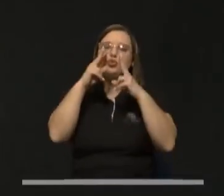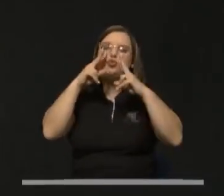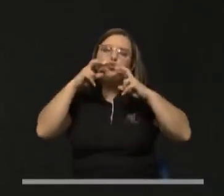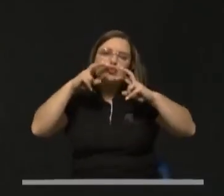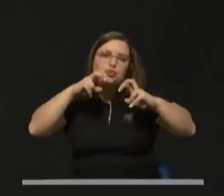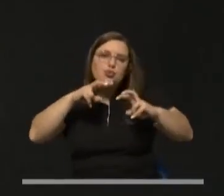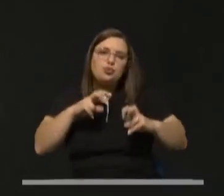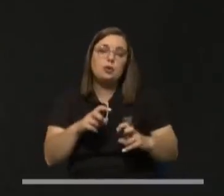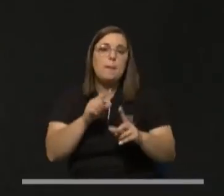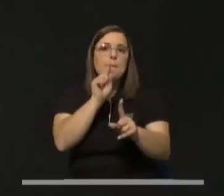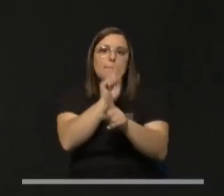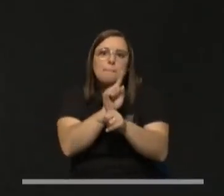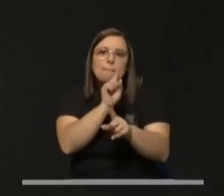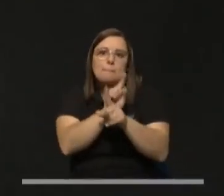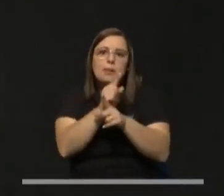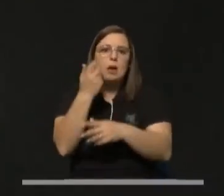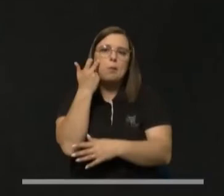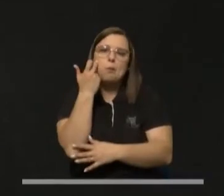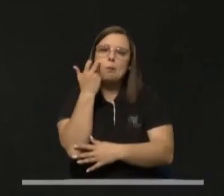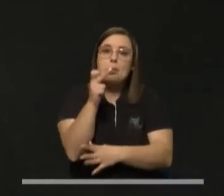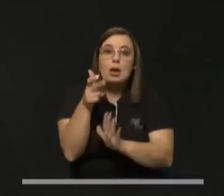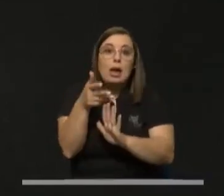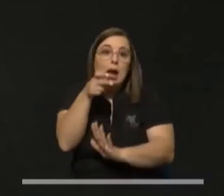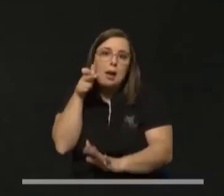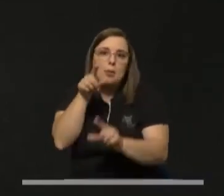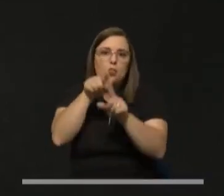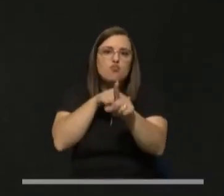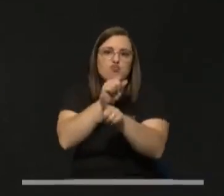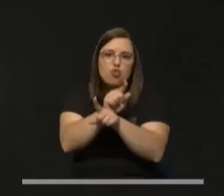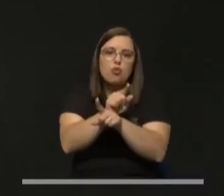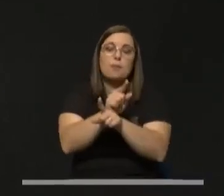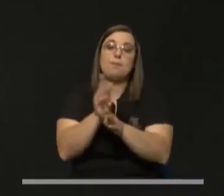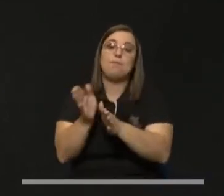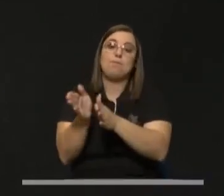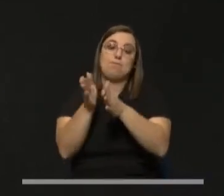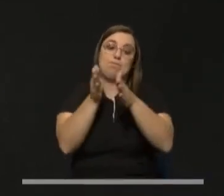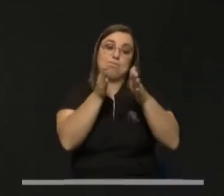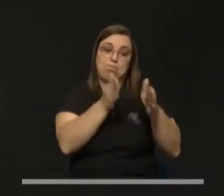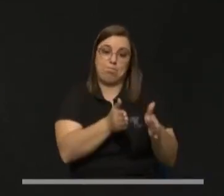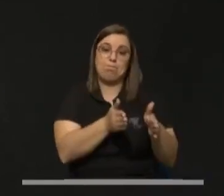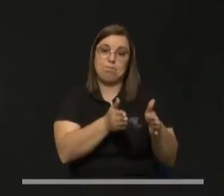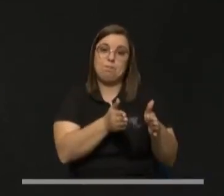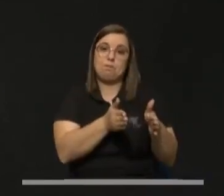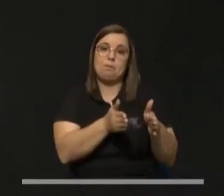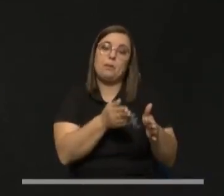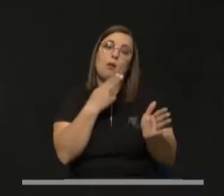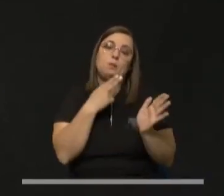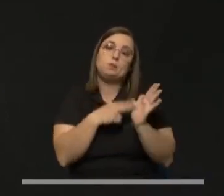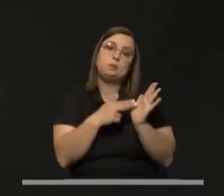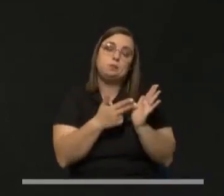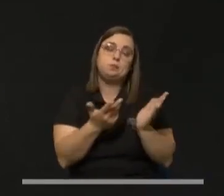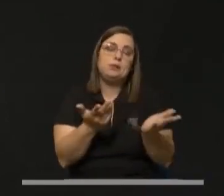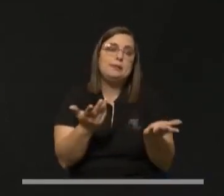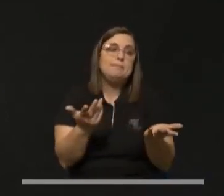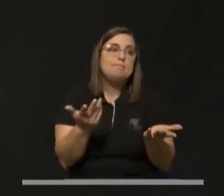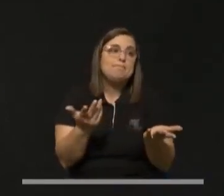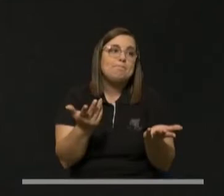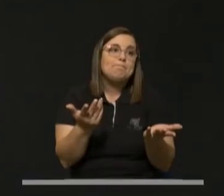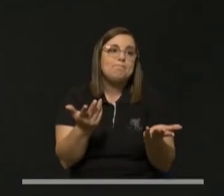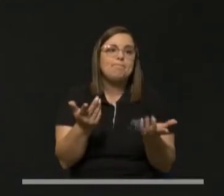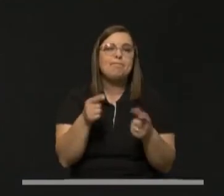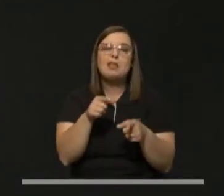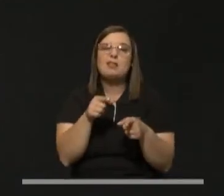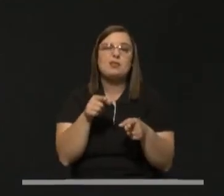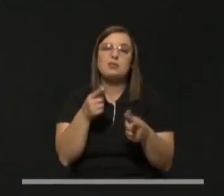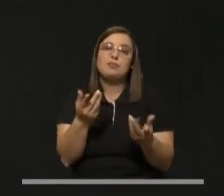can scrutinize in a more constant, permanent, and quick way. On the other hand, the reality